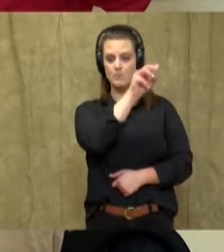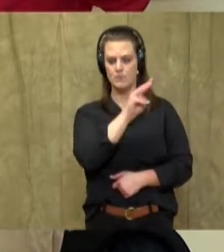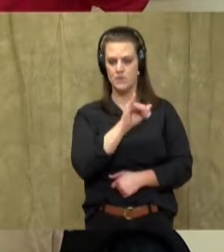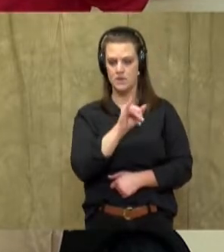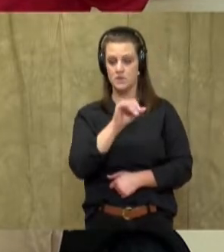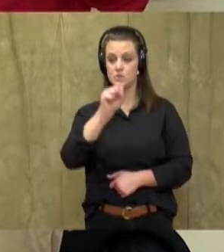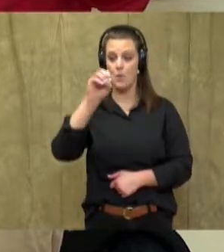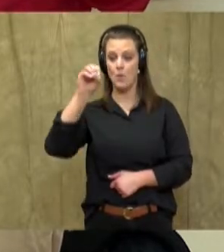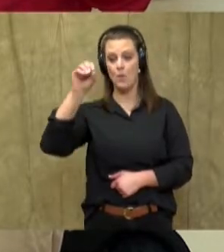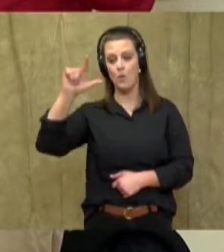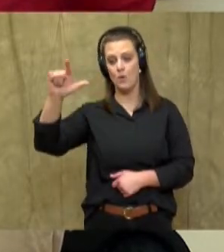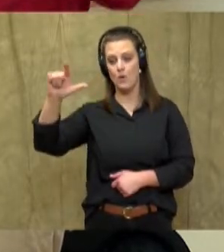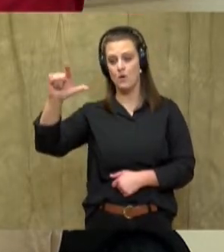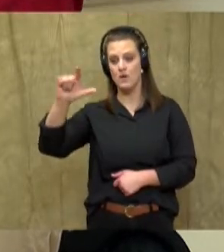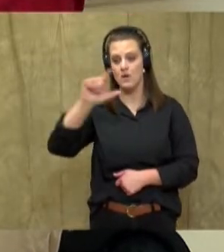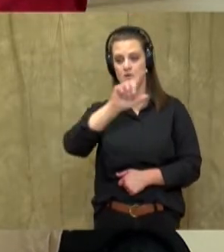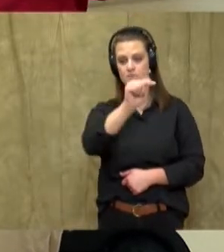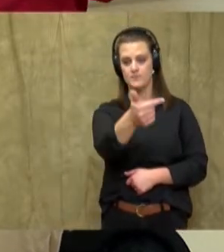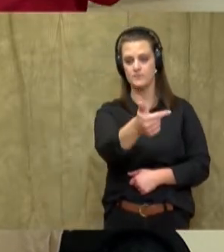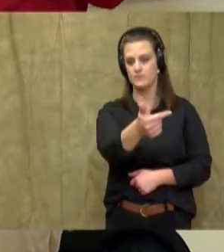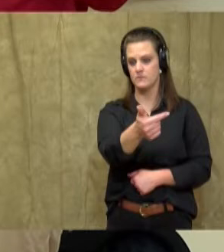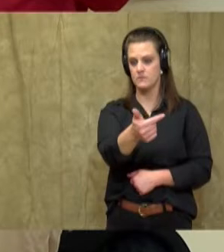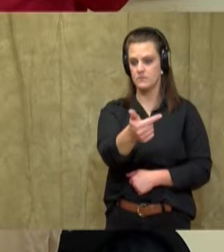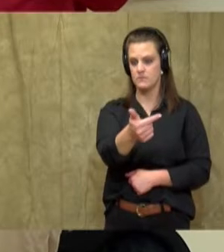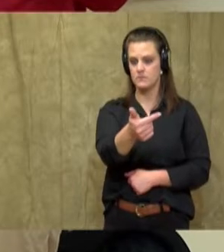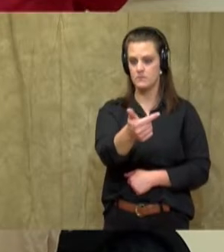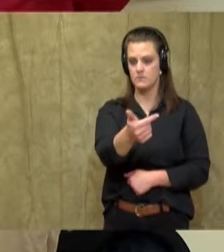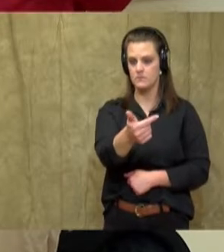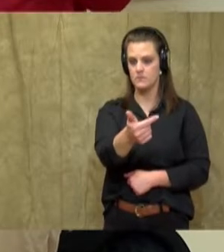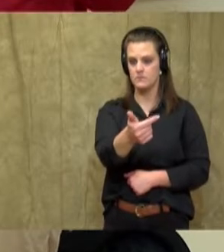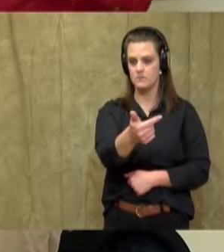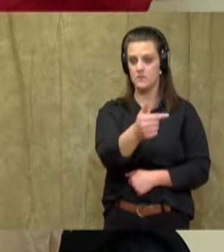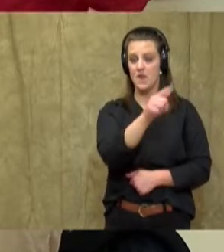La, mi, so.